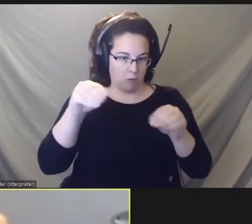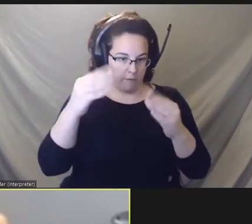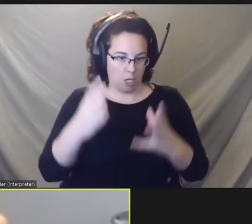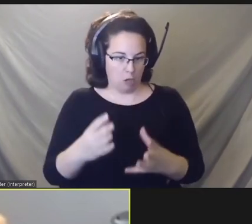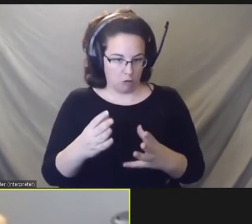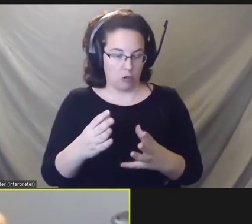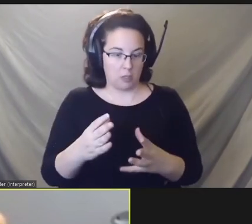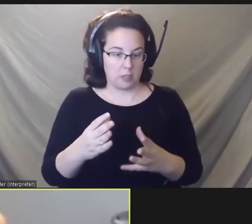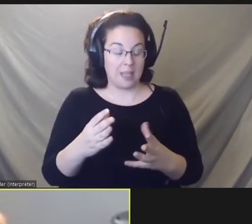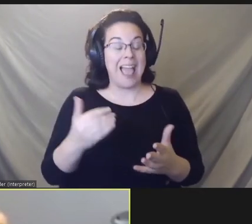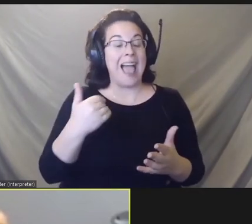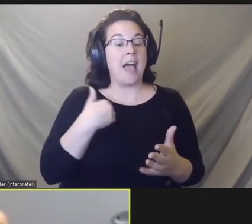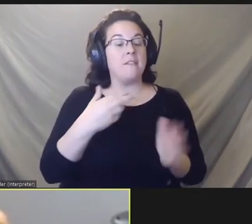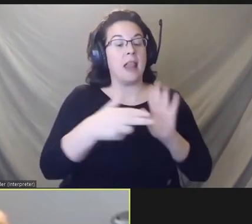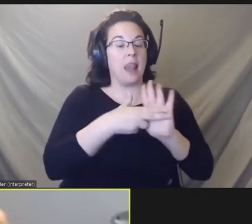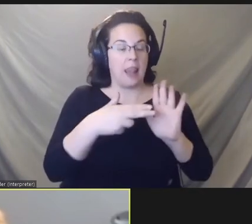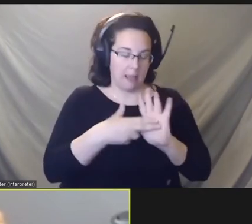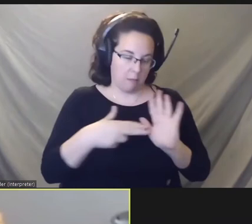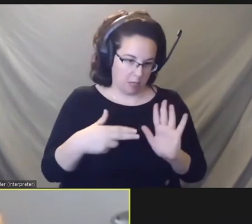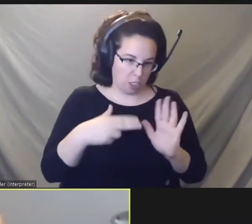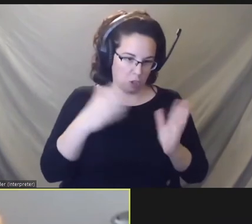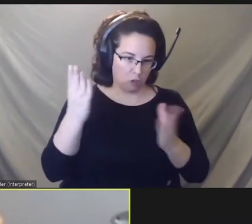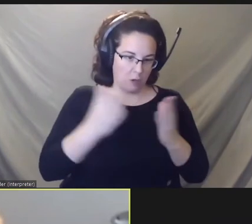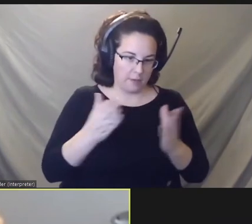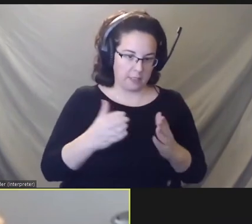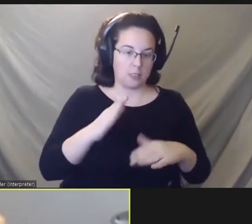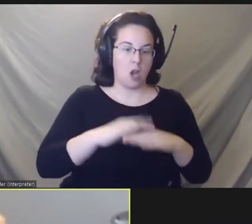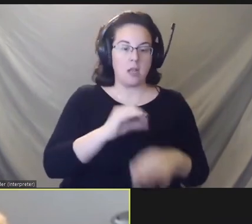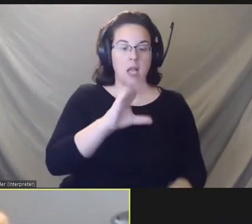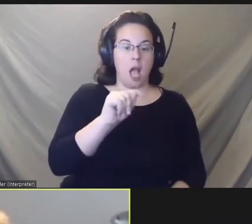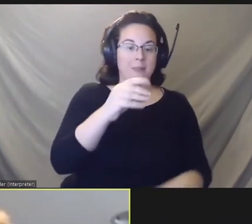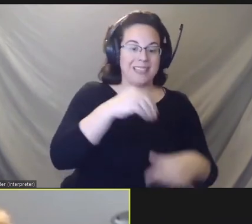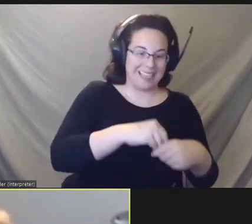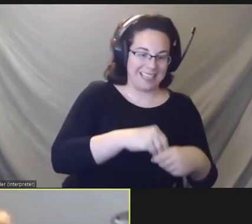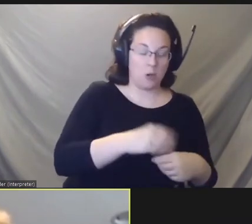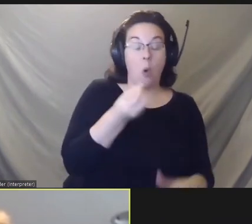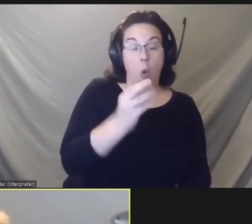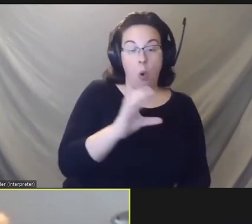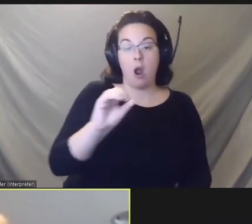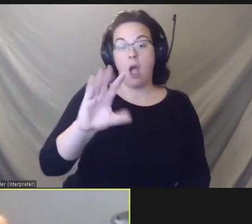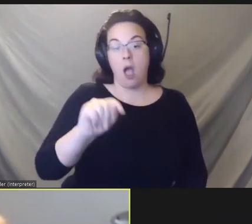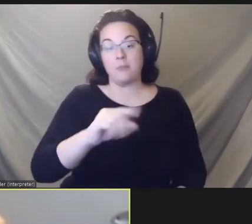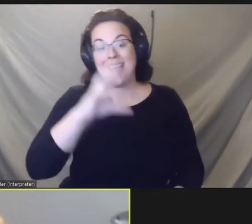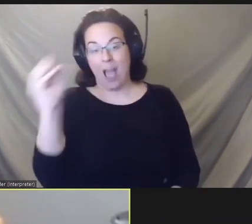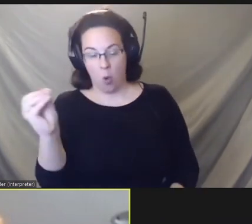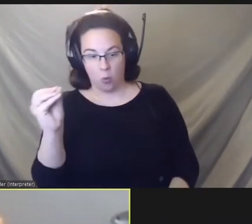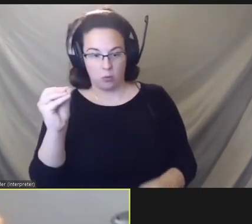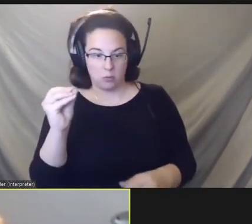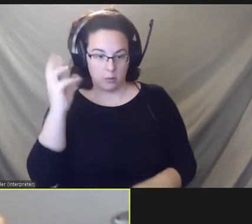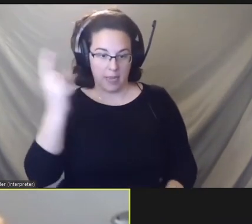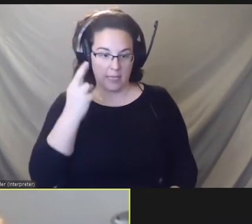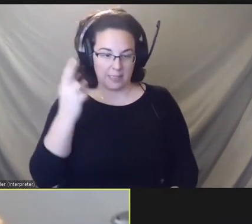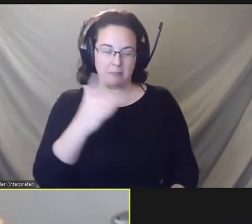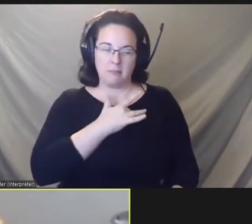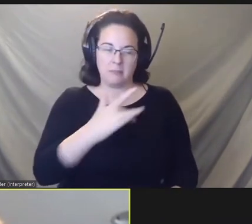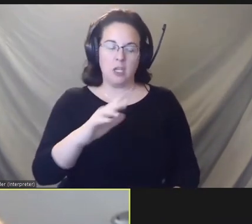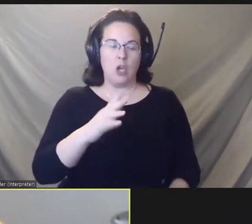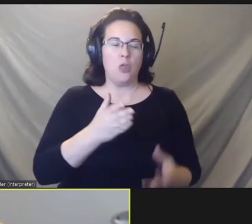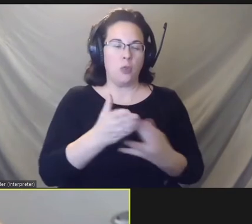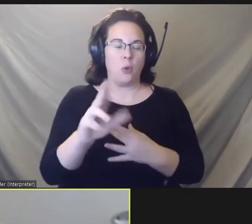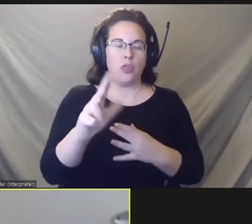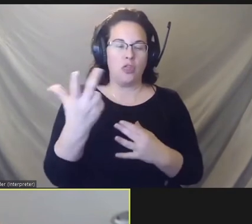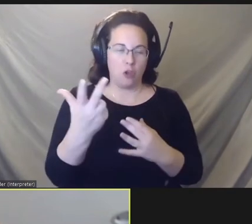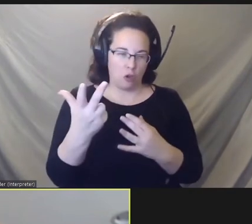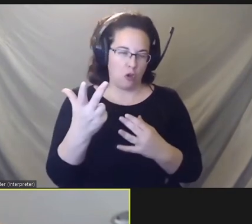and labeling services for unwanted calls on an opt-in or opt-out basis, generally through a third-party analytics